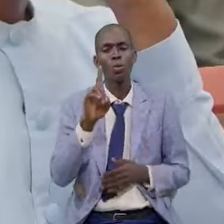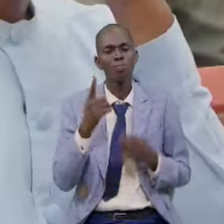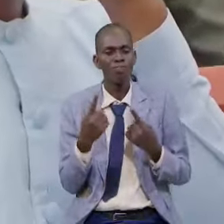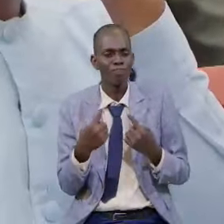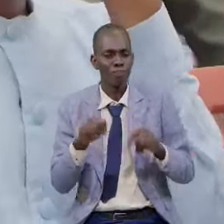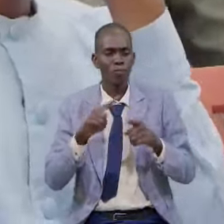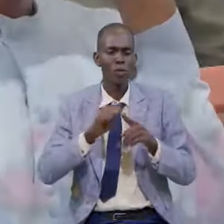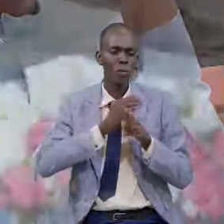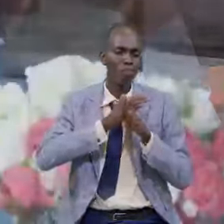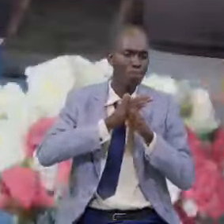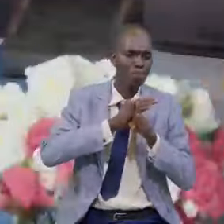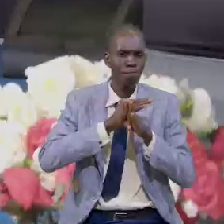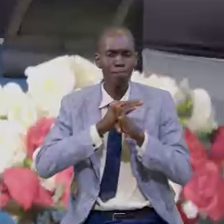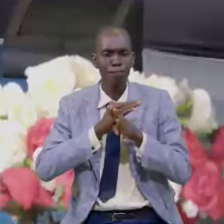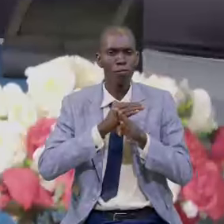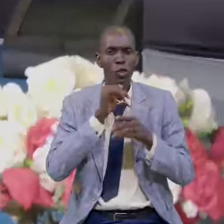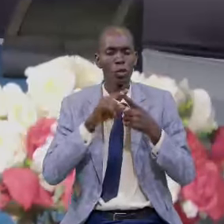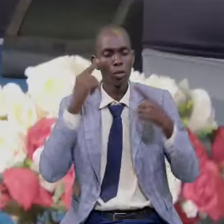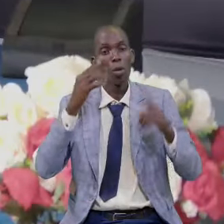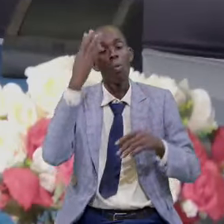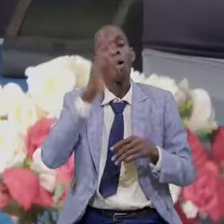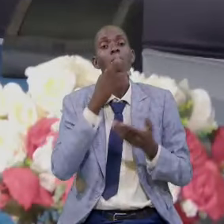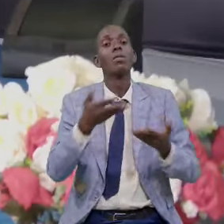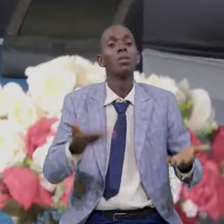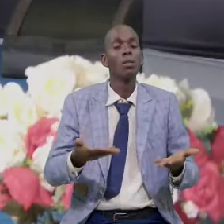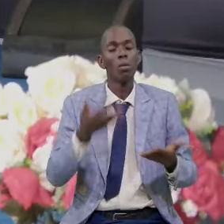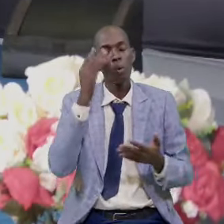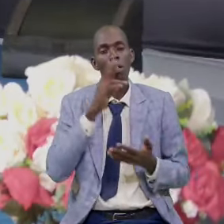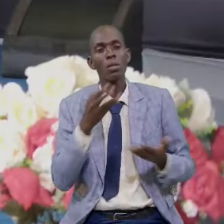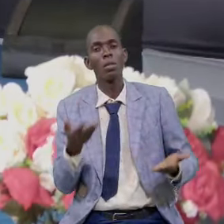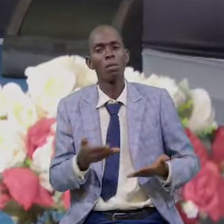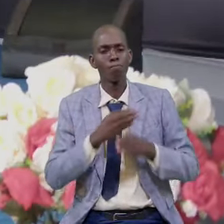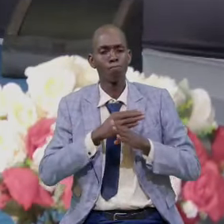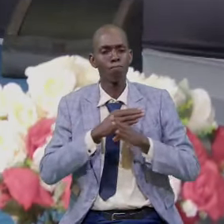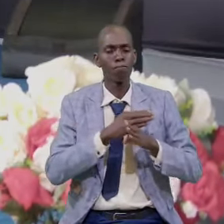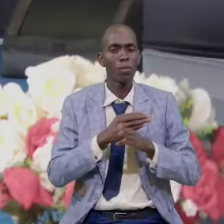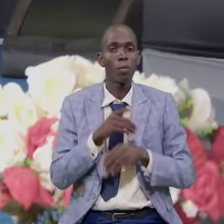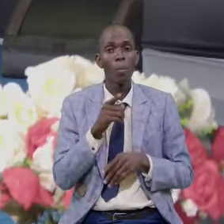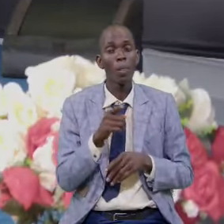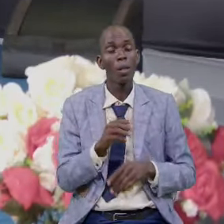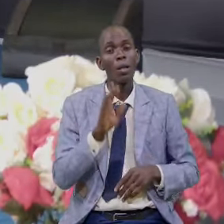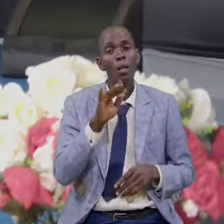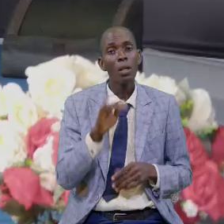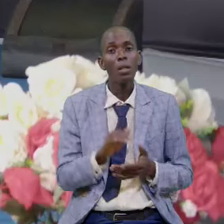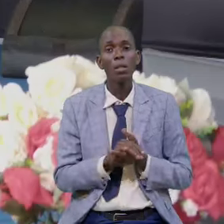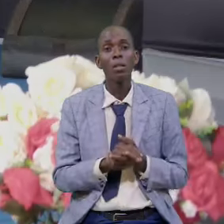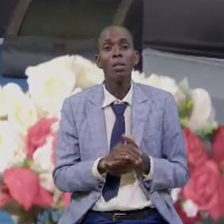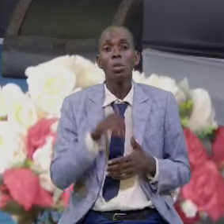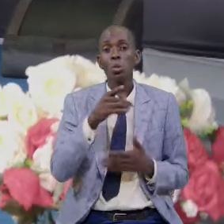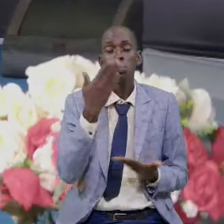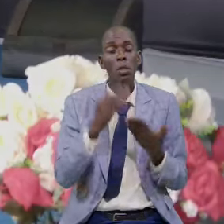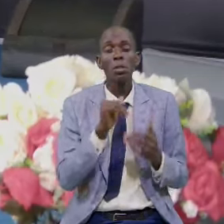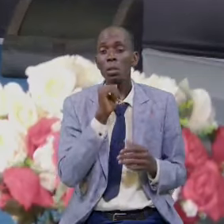way, why are you here? You might even not be a native of this state,